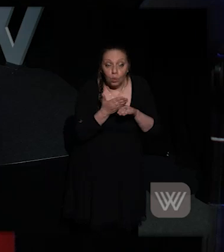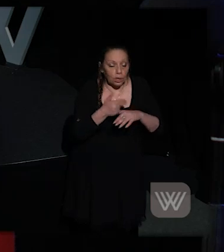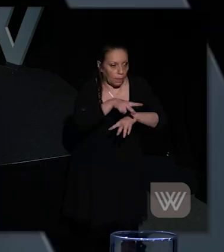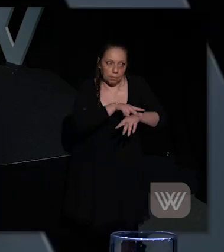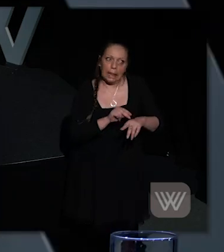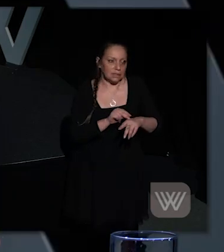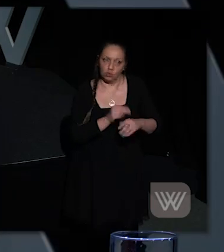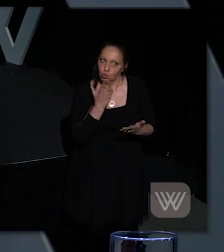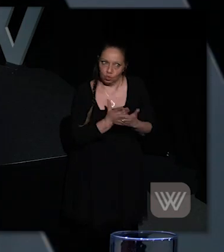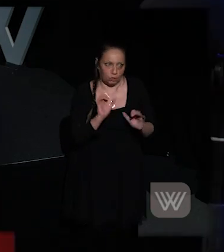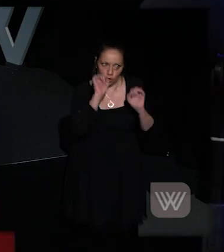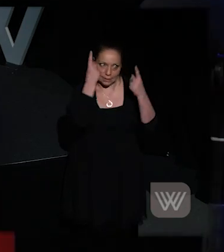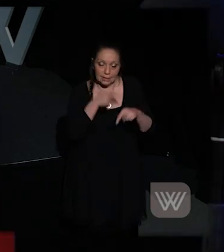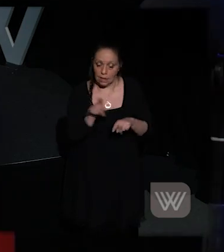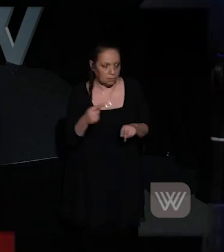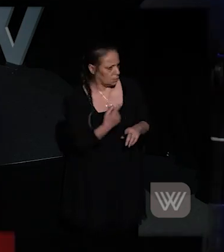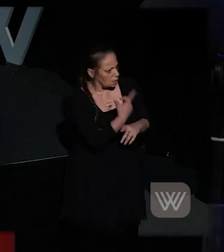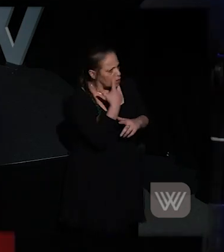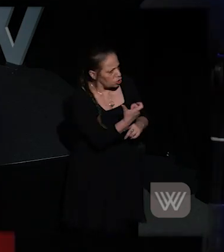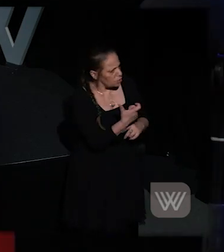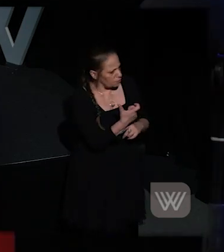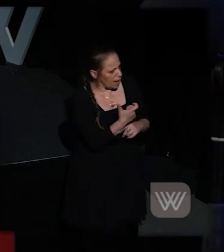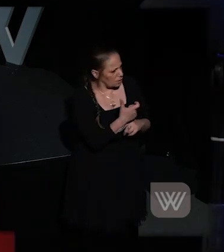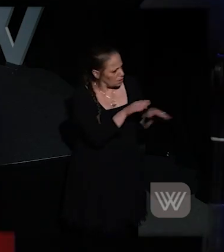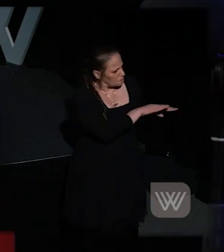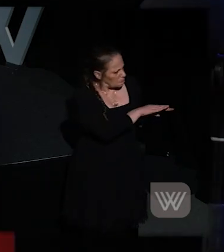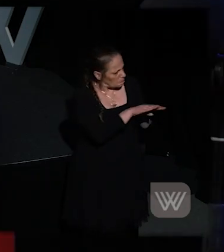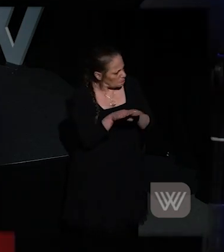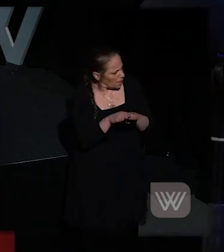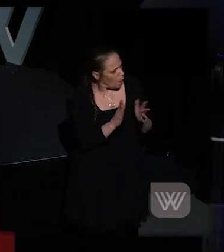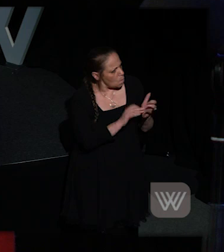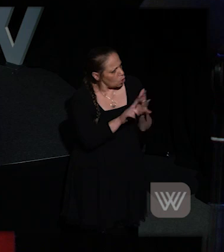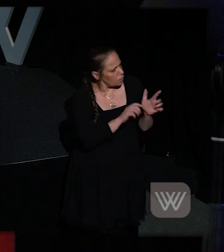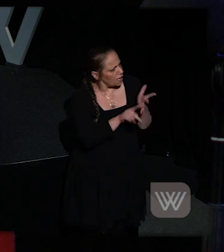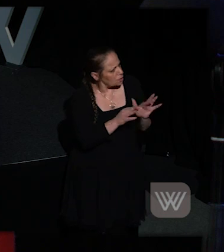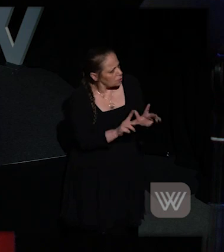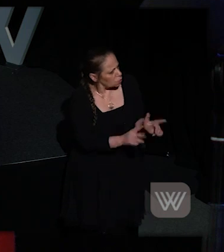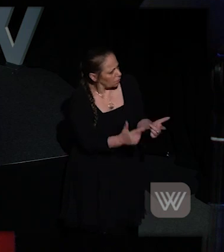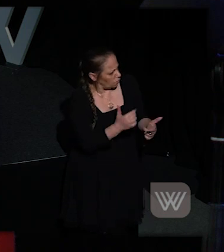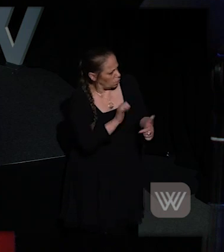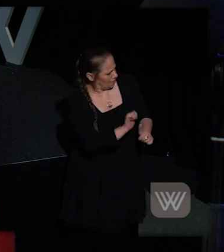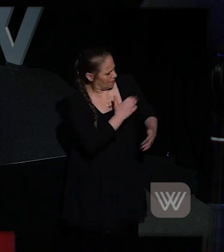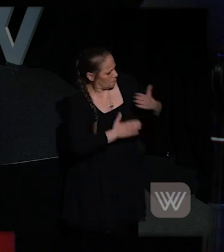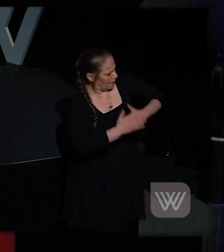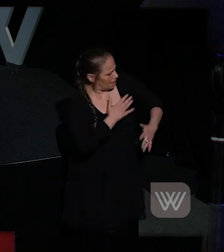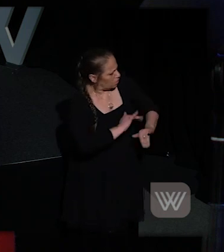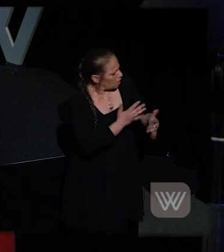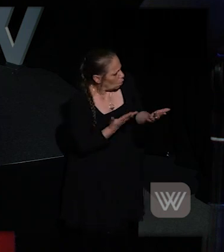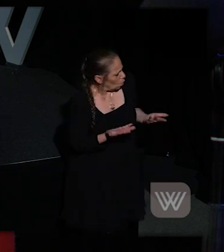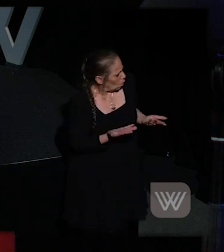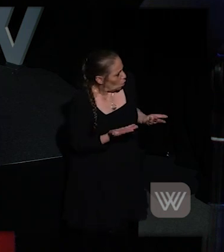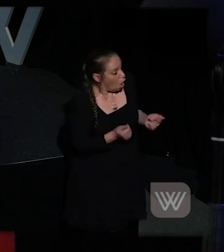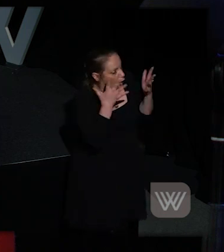don't understand it. Did you discover any commonality in what was motivating these people to behave this way, or were there